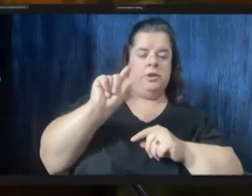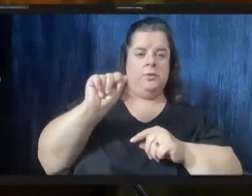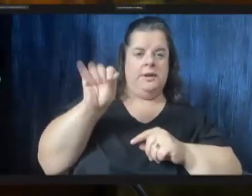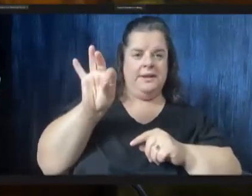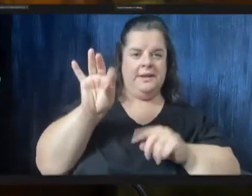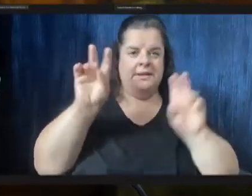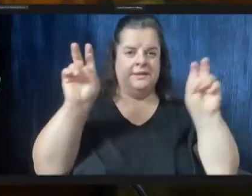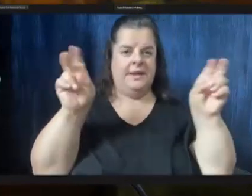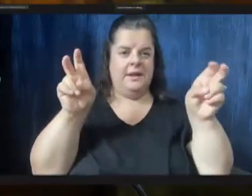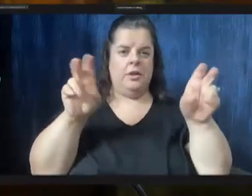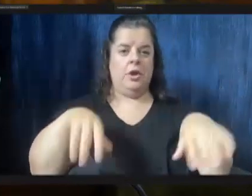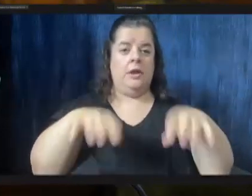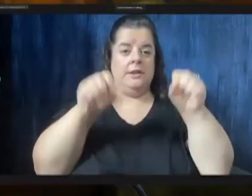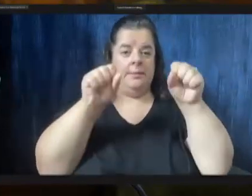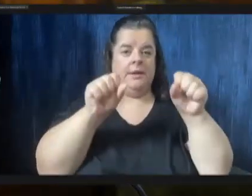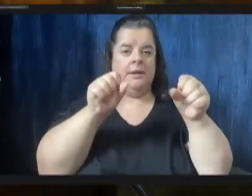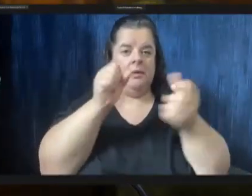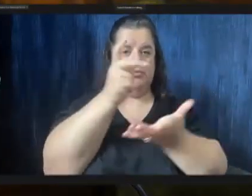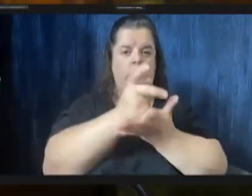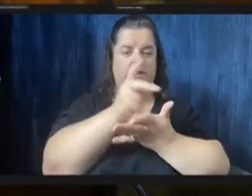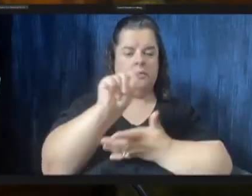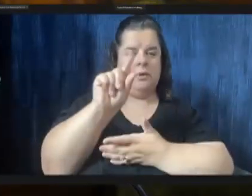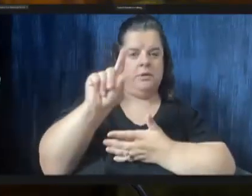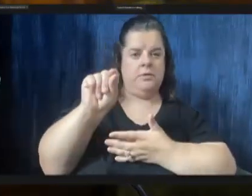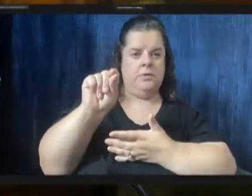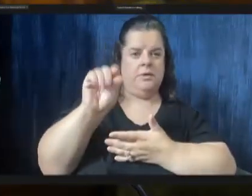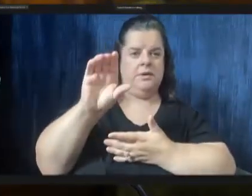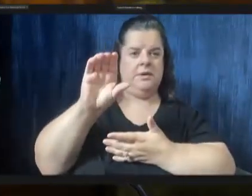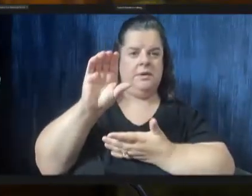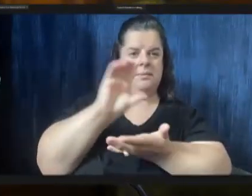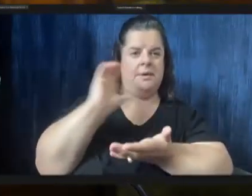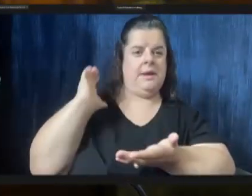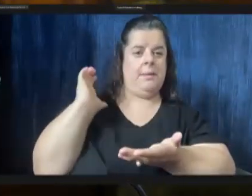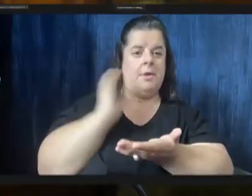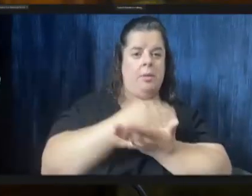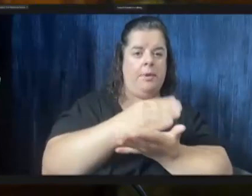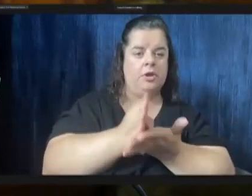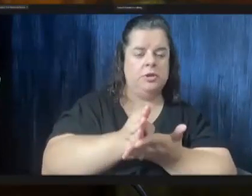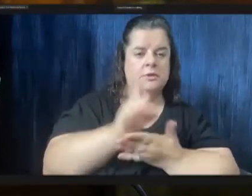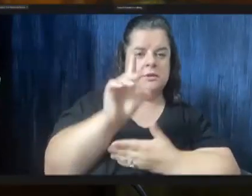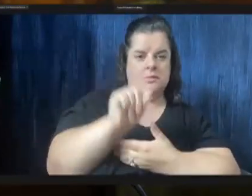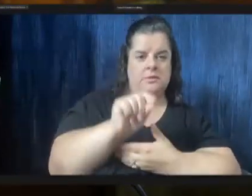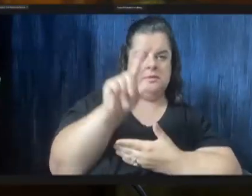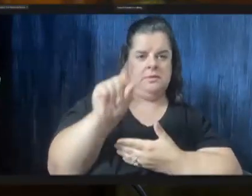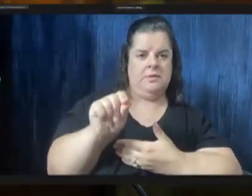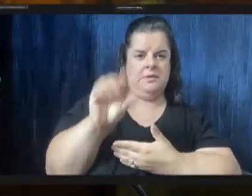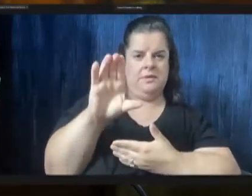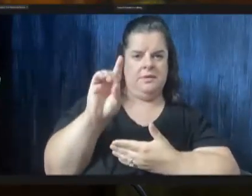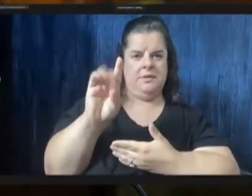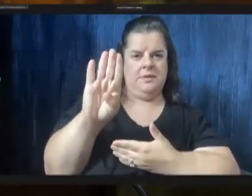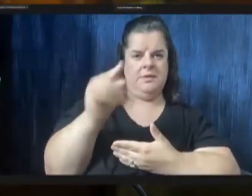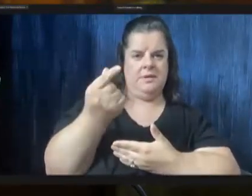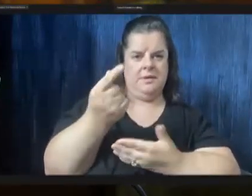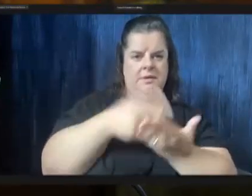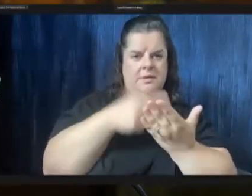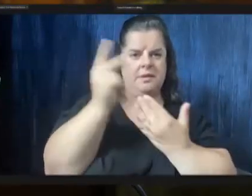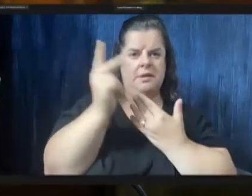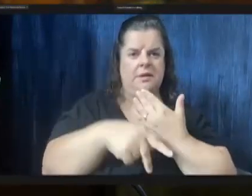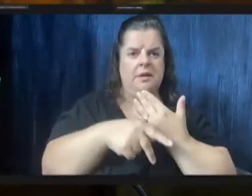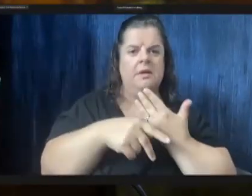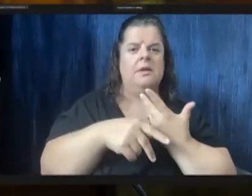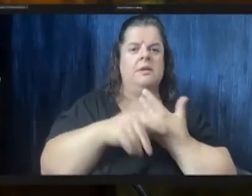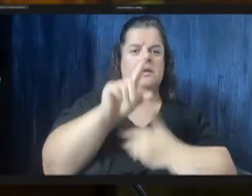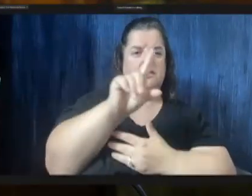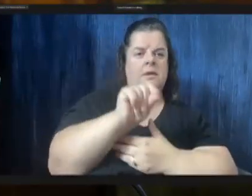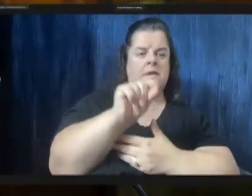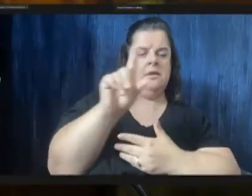entitled Resolution Adopting and Approving the 2020 Capital Budget and the 2020 Community Development Block Grant